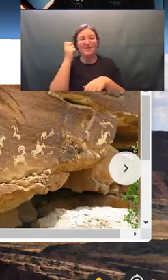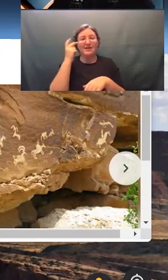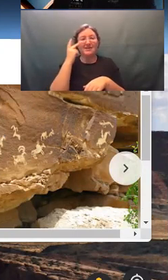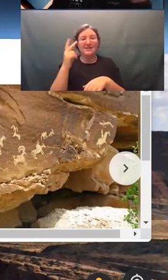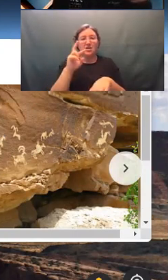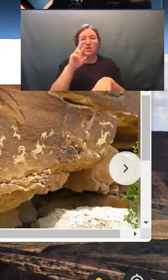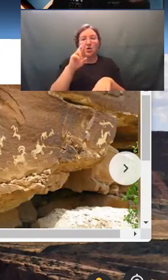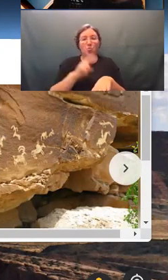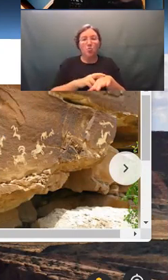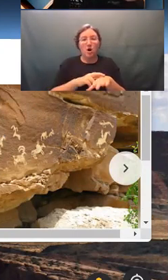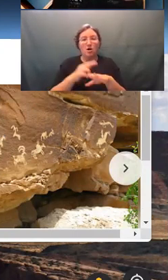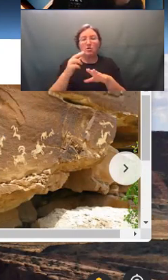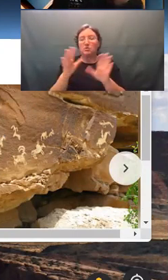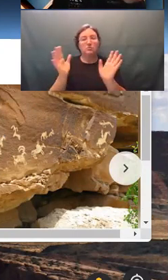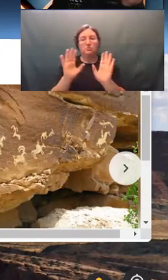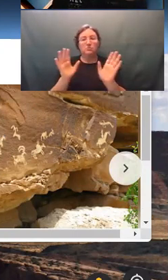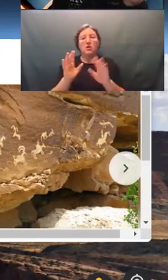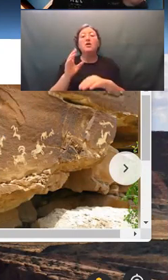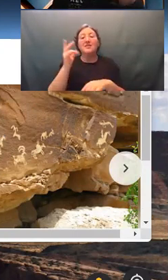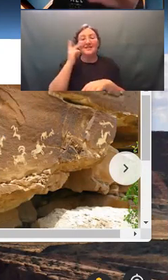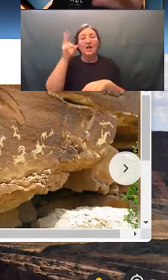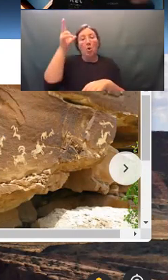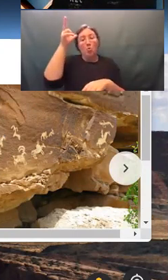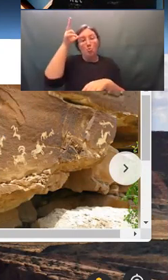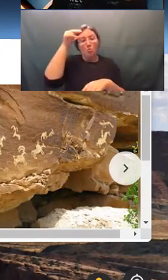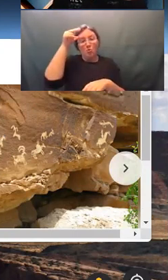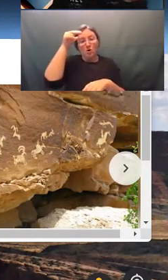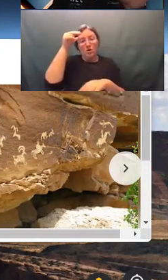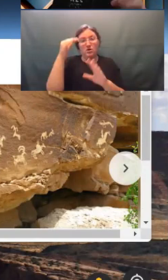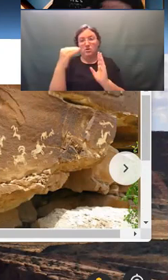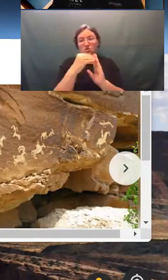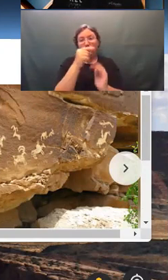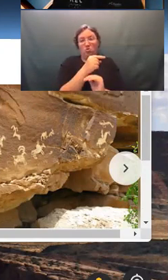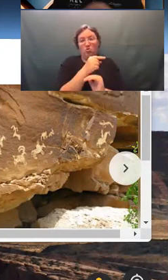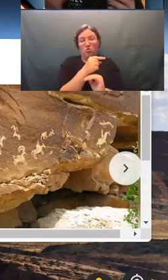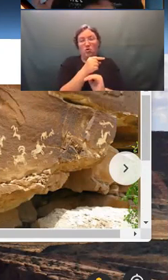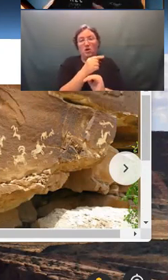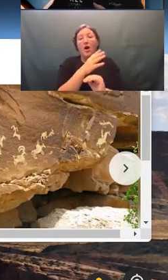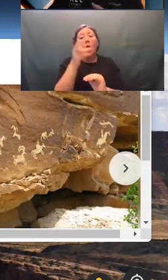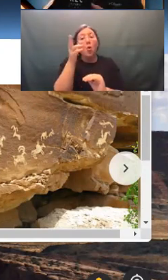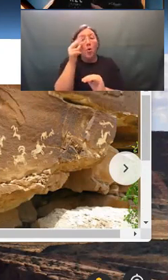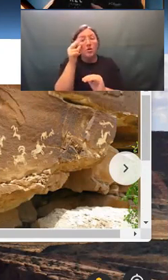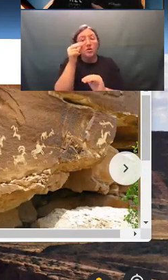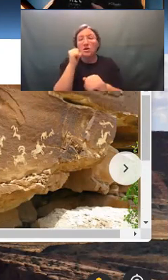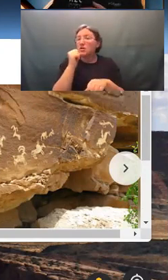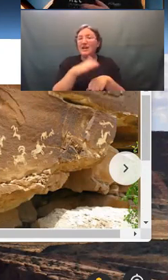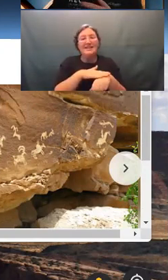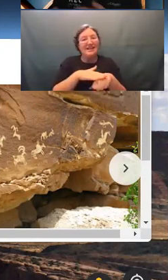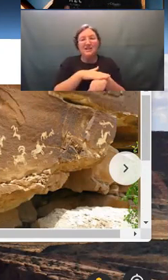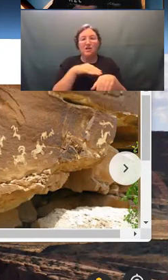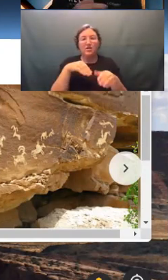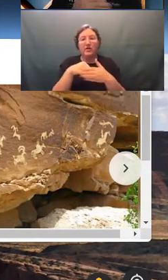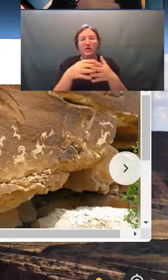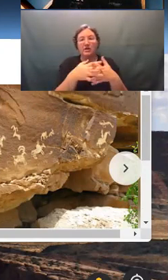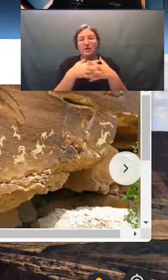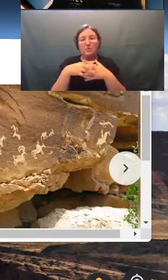in the top left-hand, or you can see a horse in the rock at the left-hand corner. And horses weren't native to the